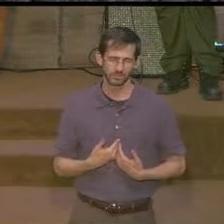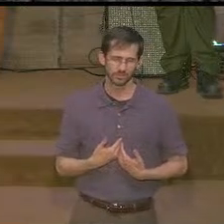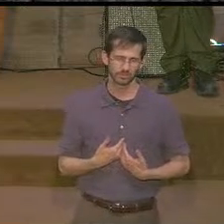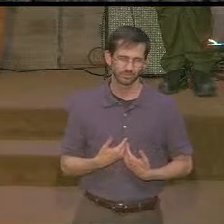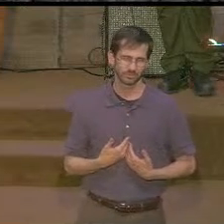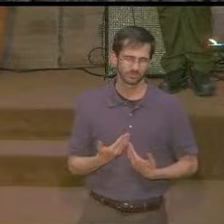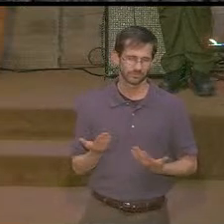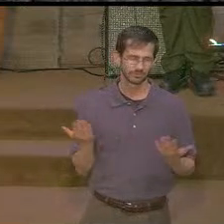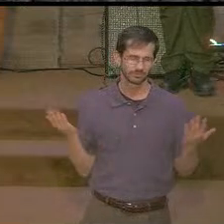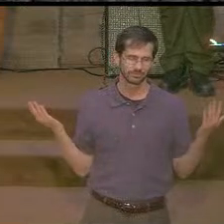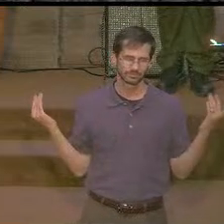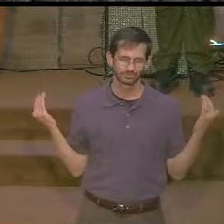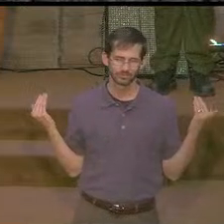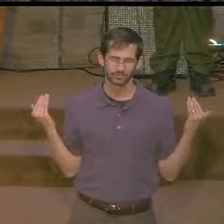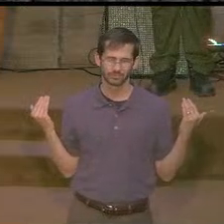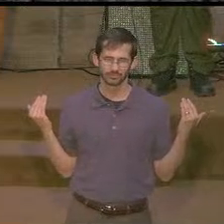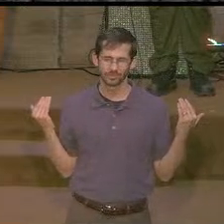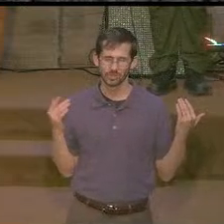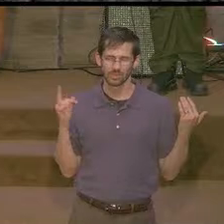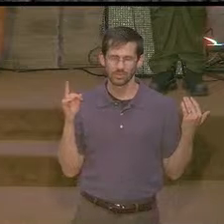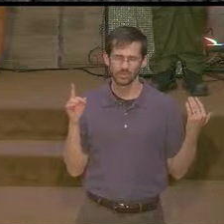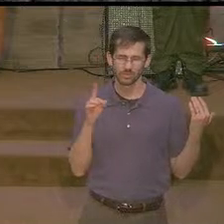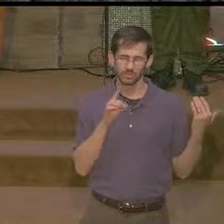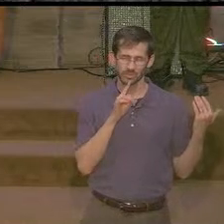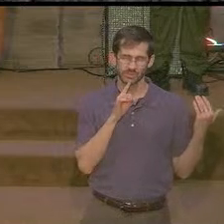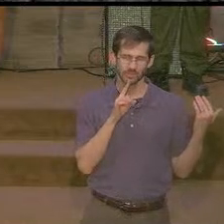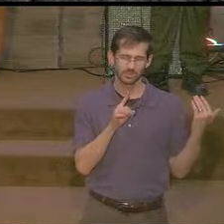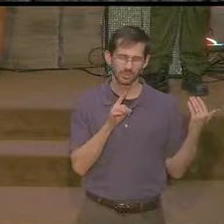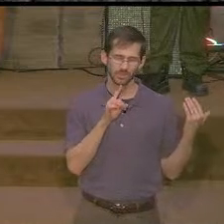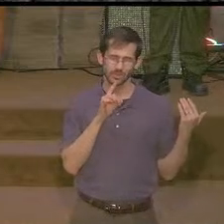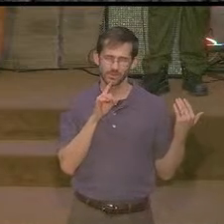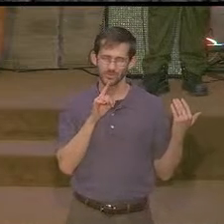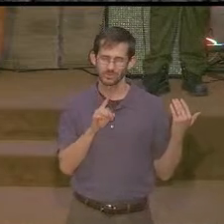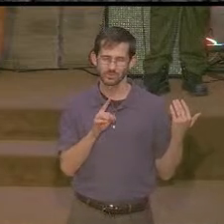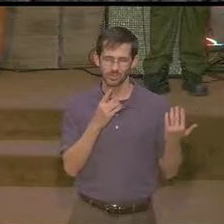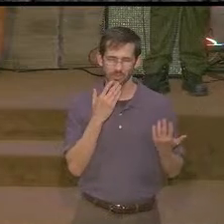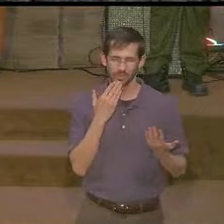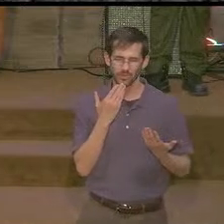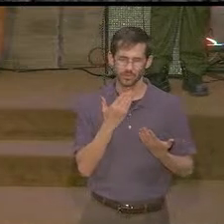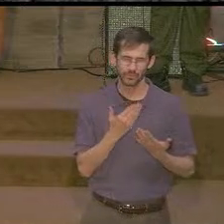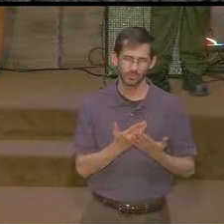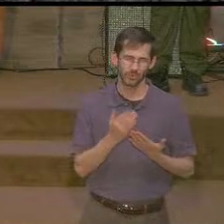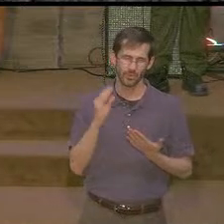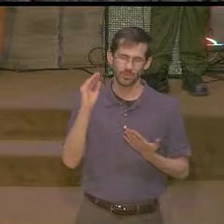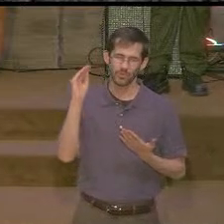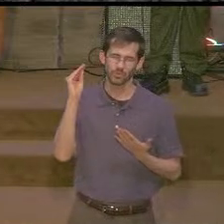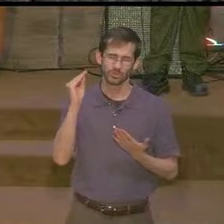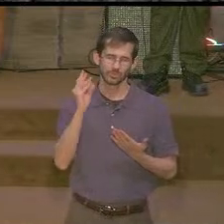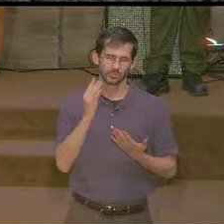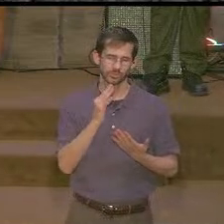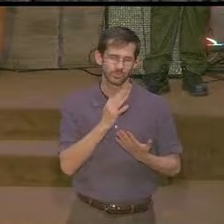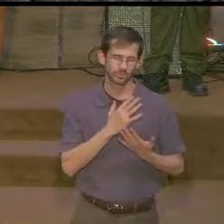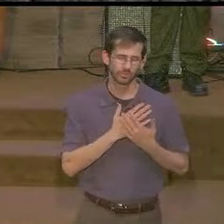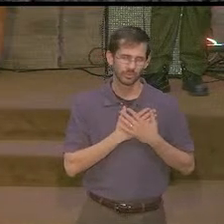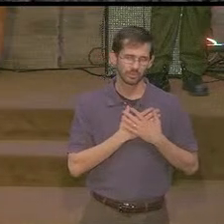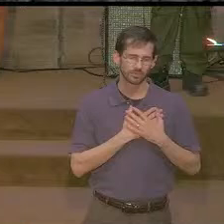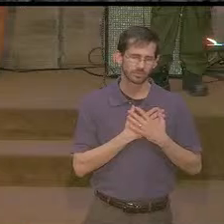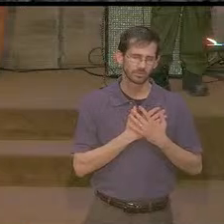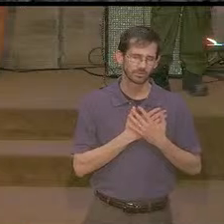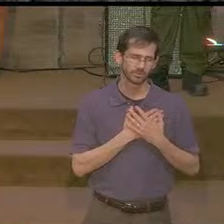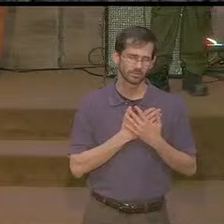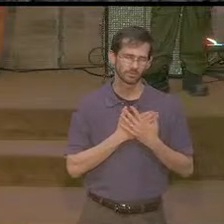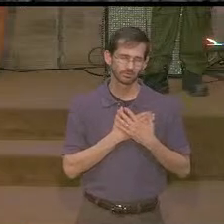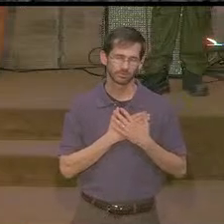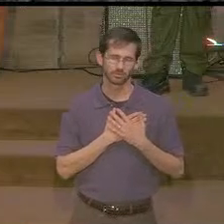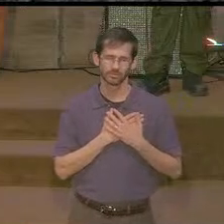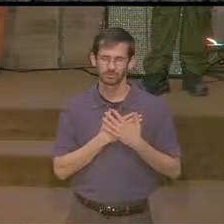Come on, team, help us. Come on. You've been so, so good to me.